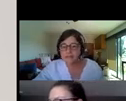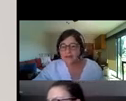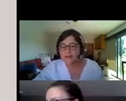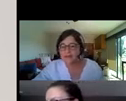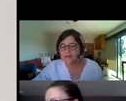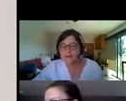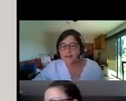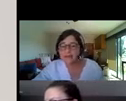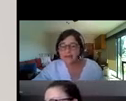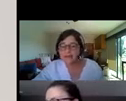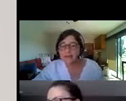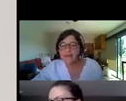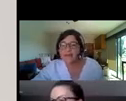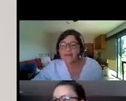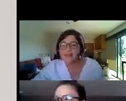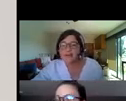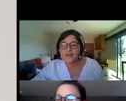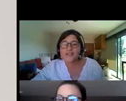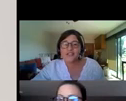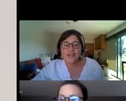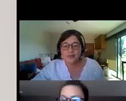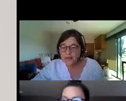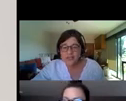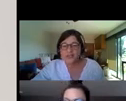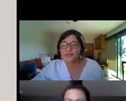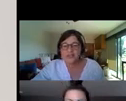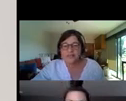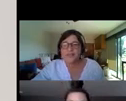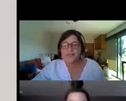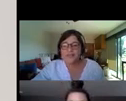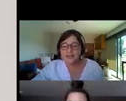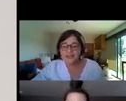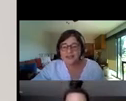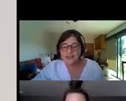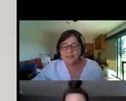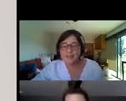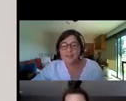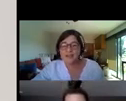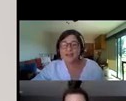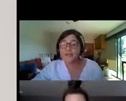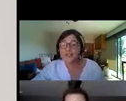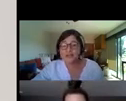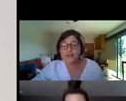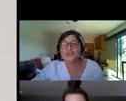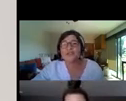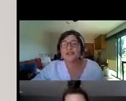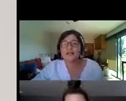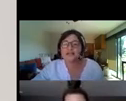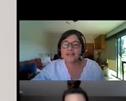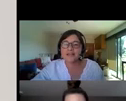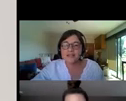this slide here, there is a generational shift in identity. In the first